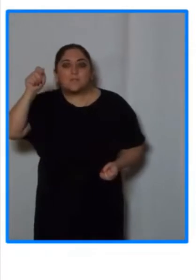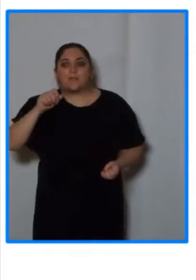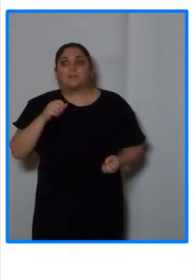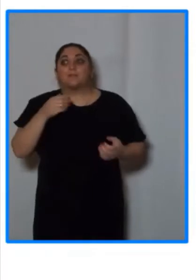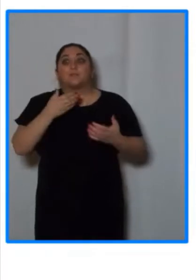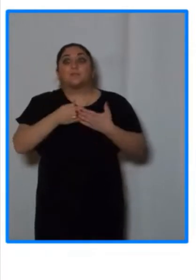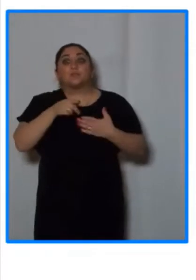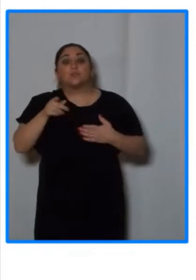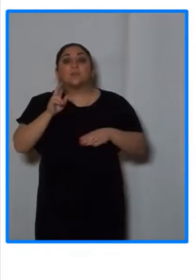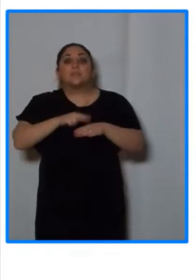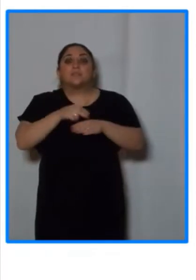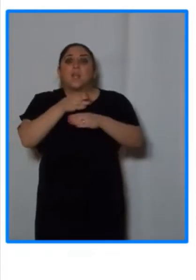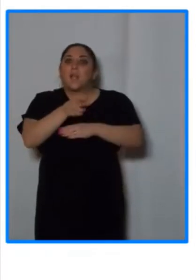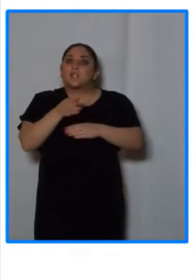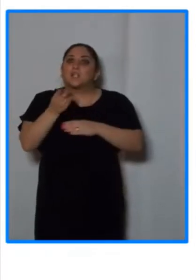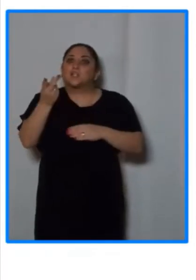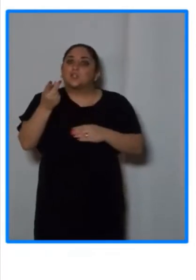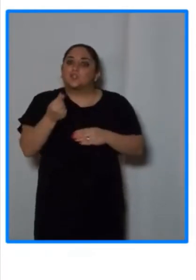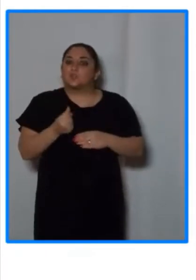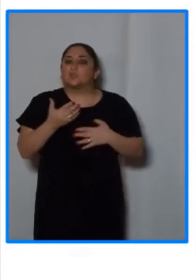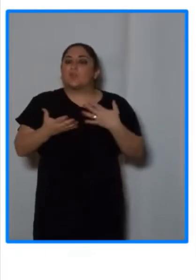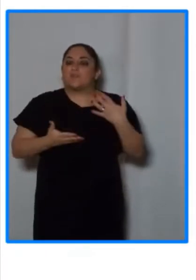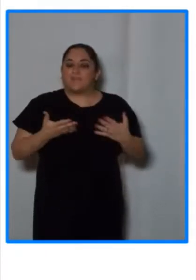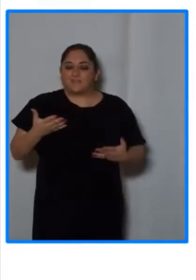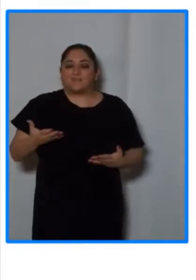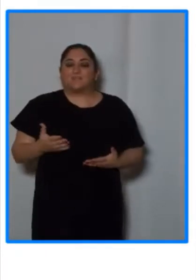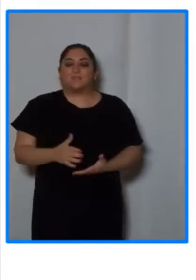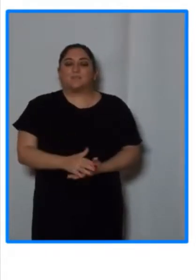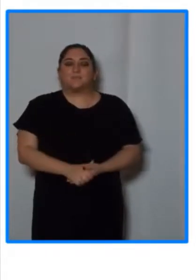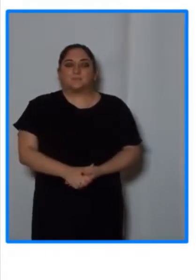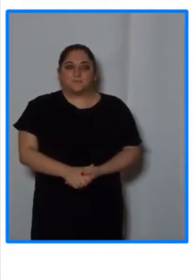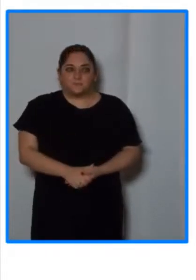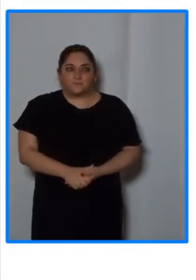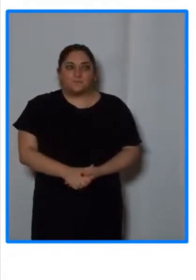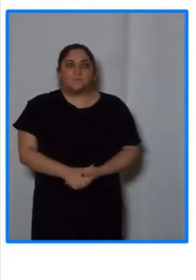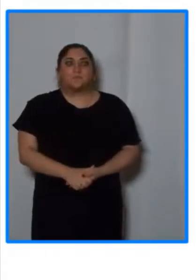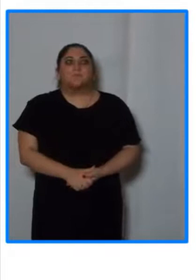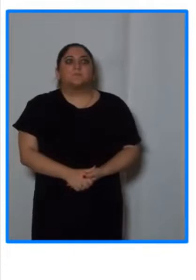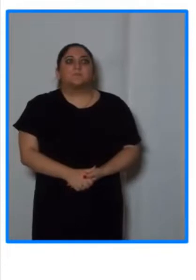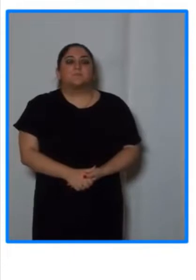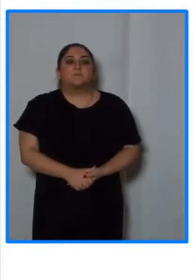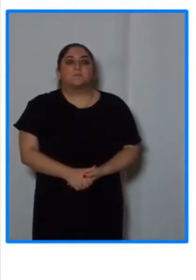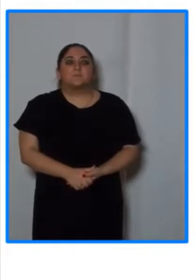product because you are not considering their needs actively.